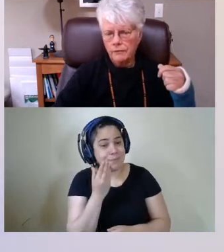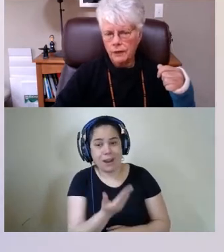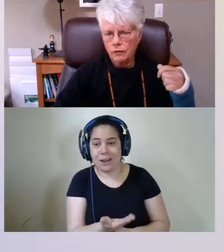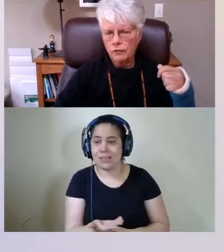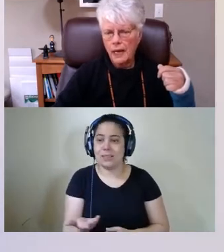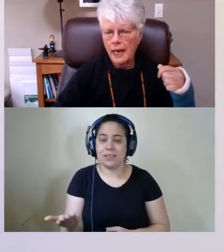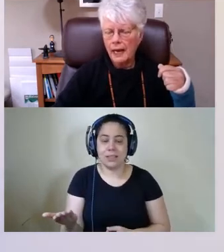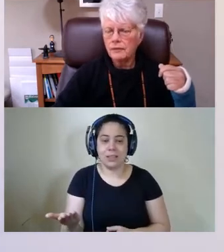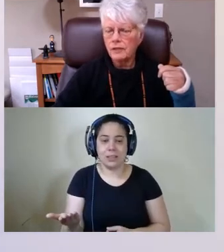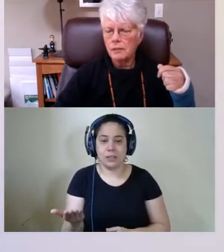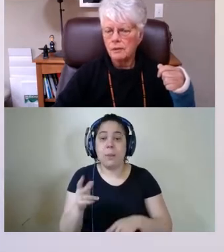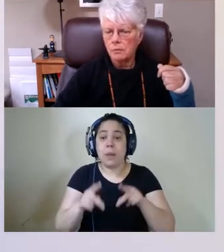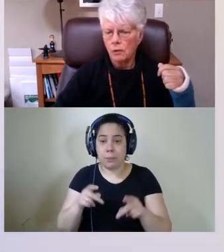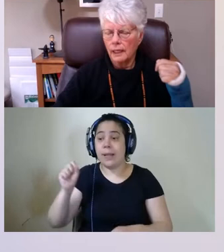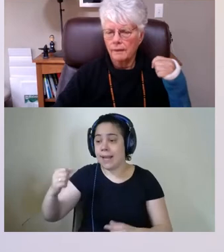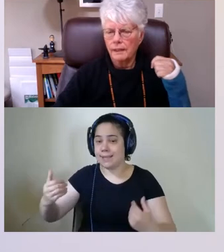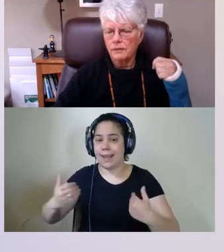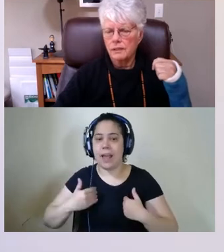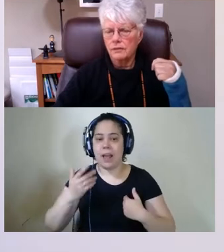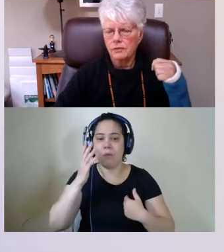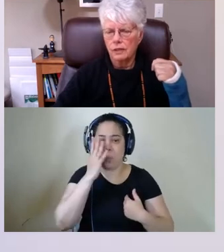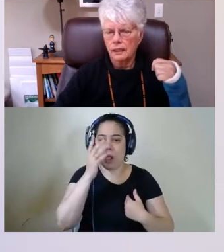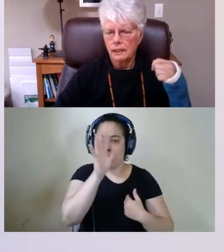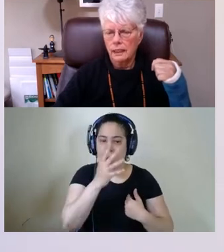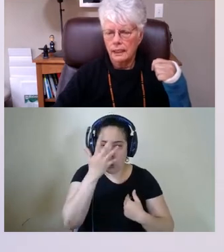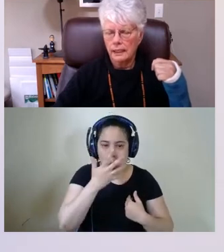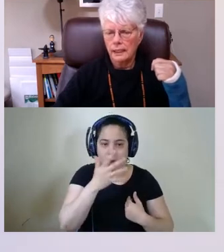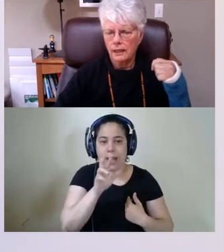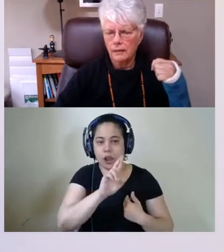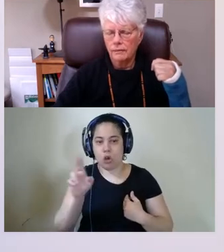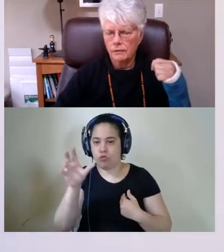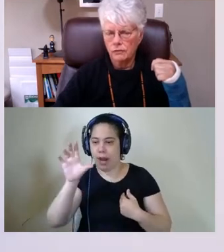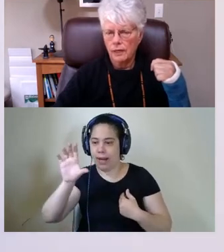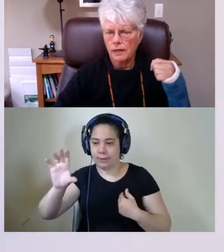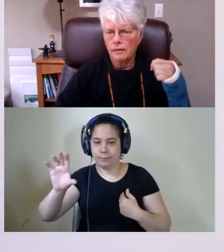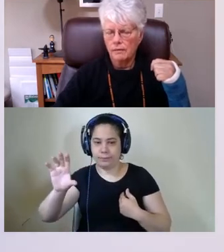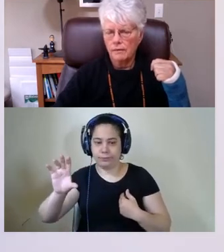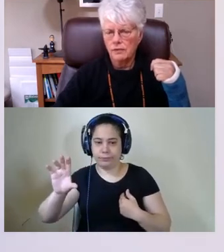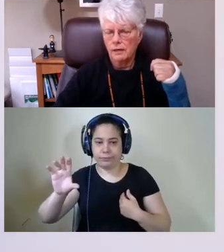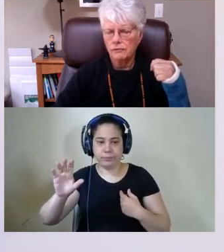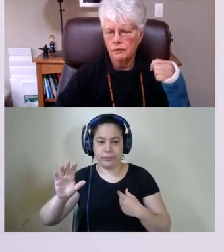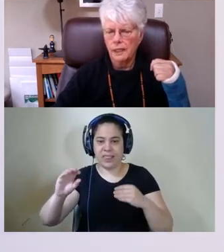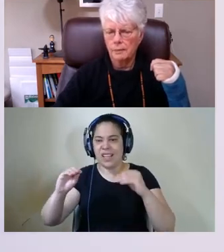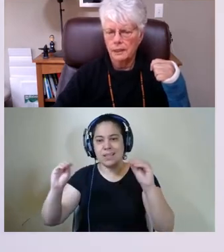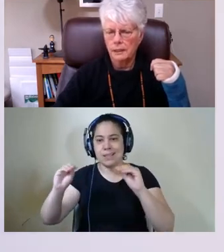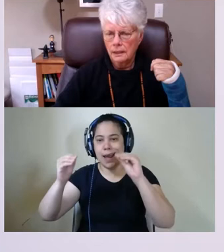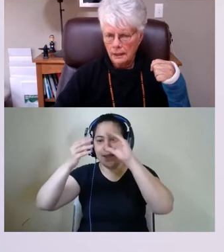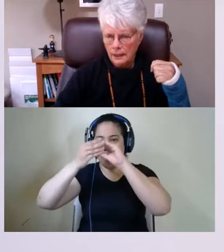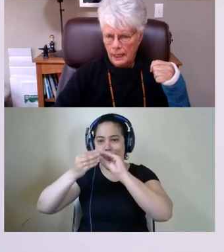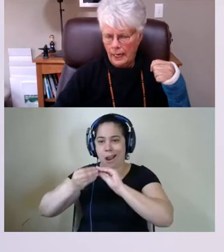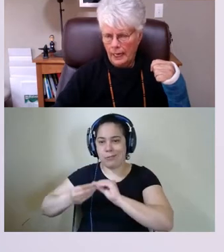And for those who have, it's going to look more like this, that there's hardly any narrative, there's no narrative of the self showing up